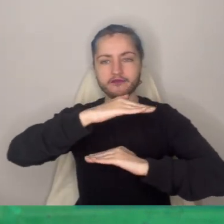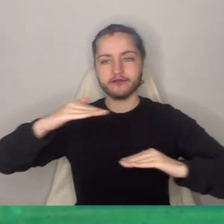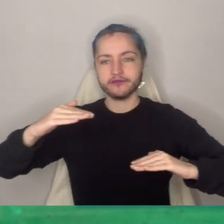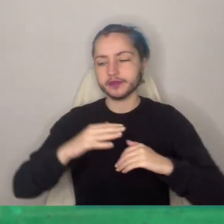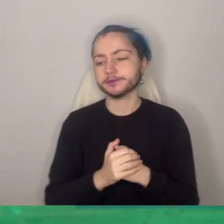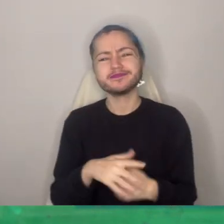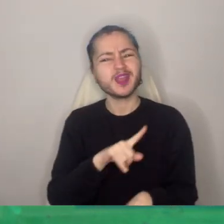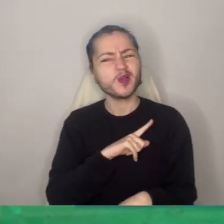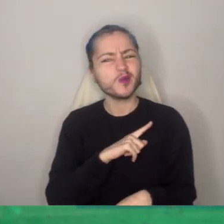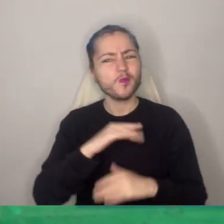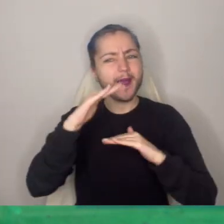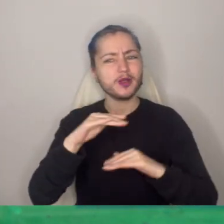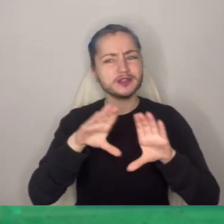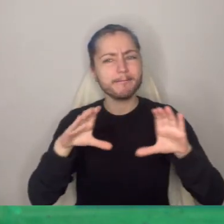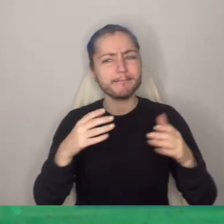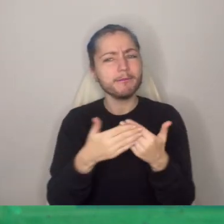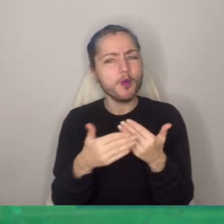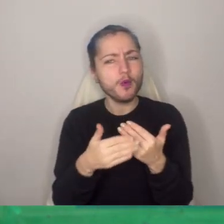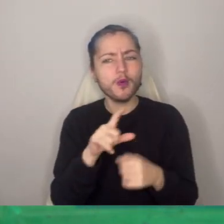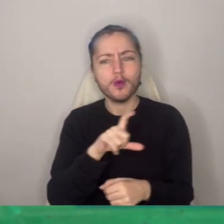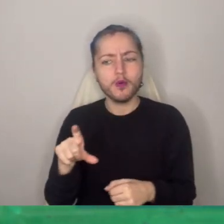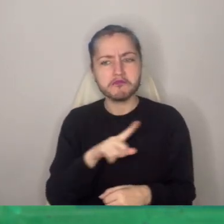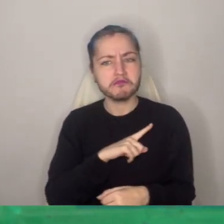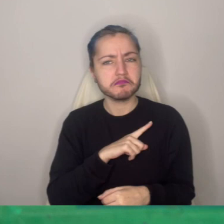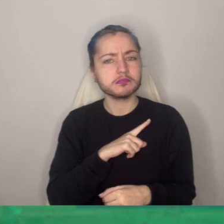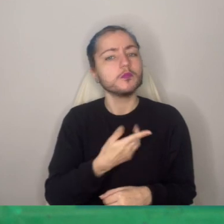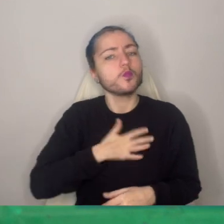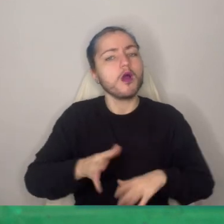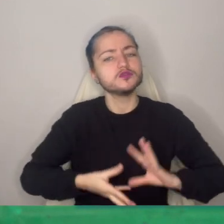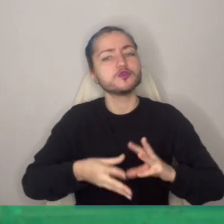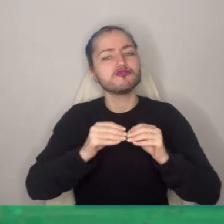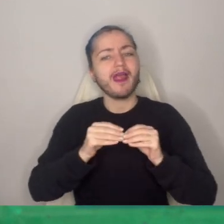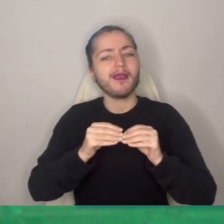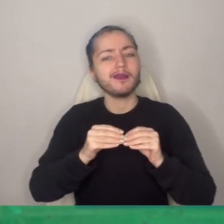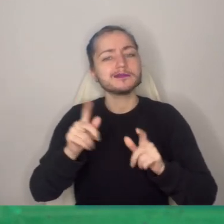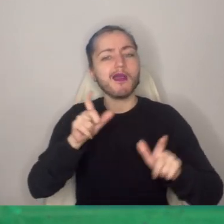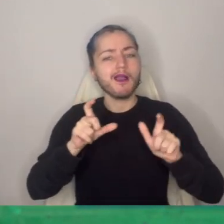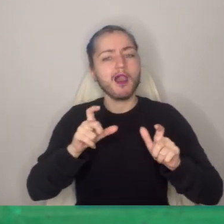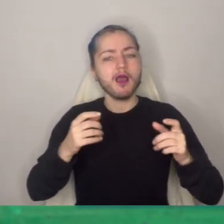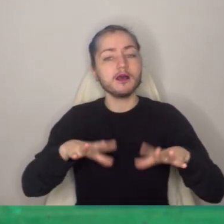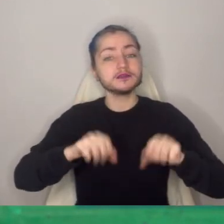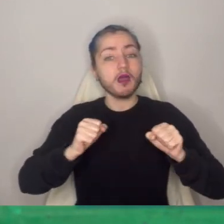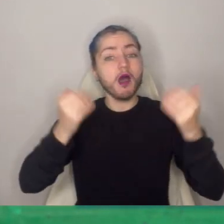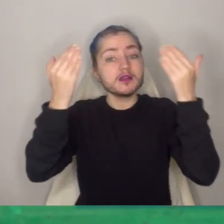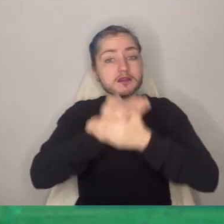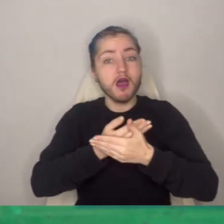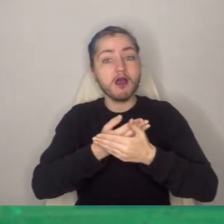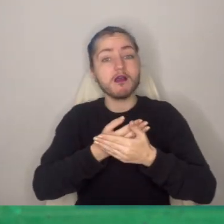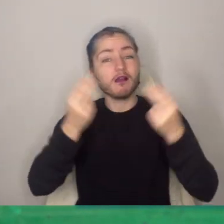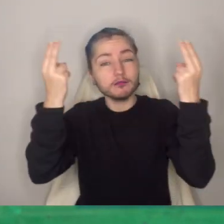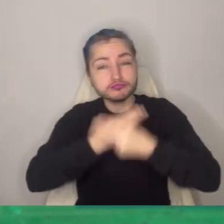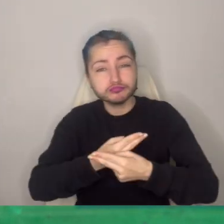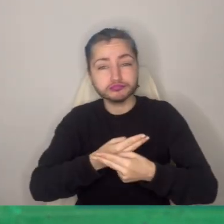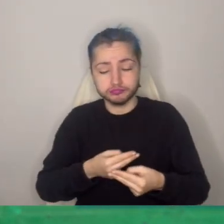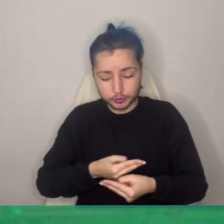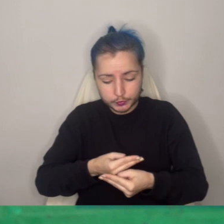The reason we're doing it on the bottom is because we want to create a gradient with a dark yellow at the bottom and a light yellow at the